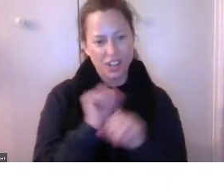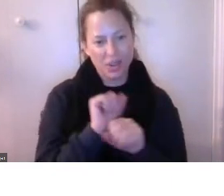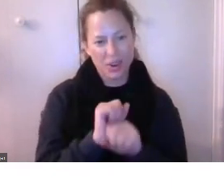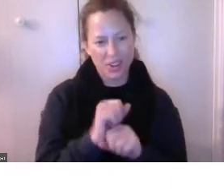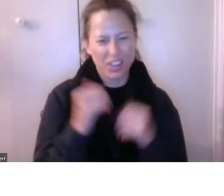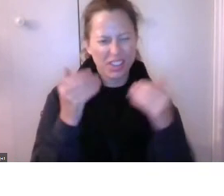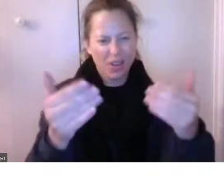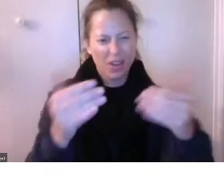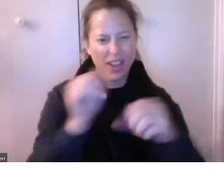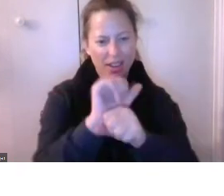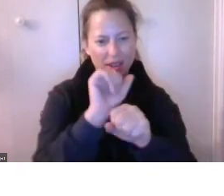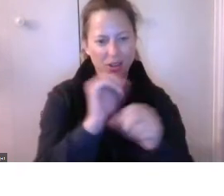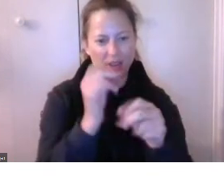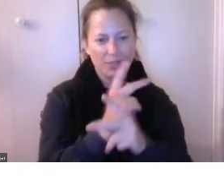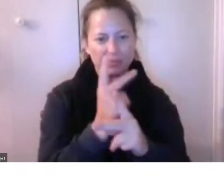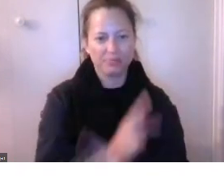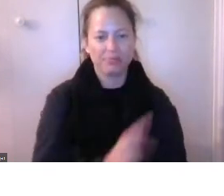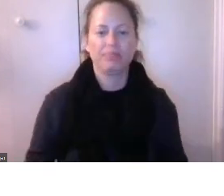work. Go ahead.